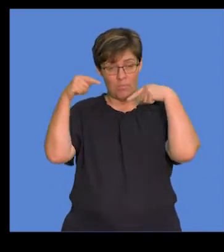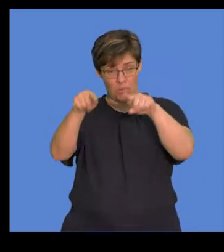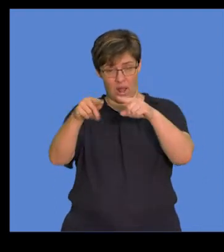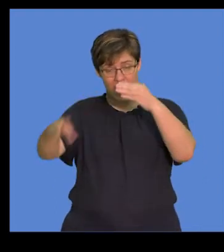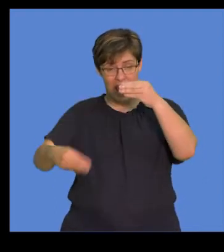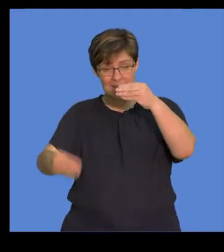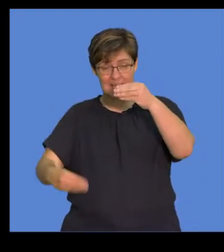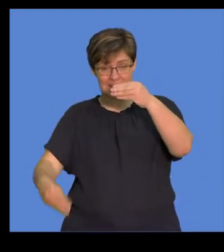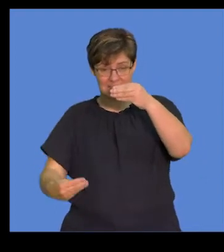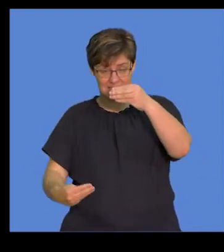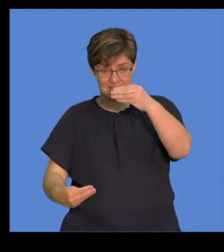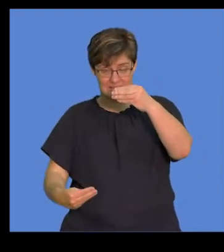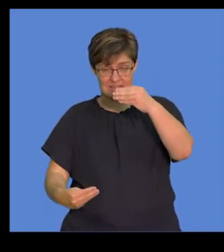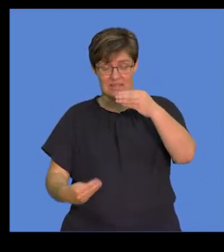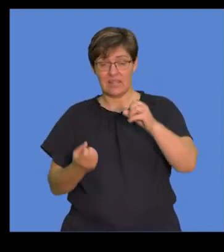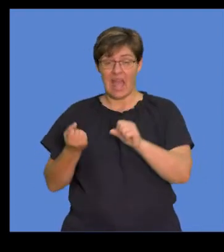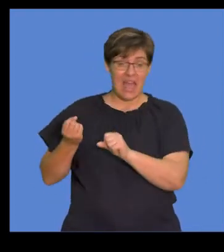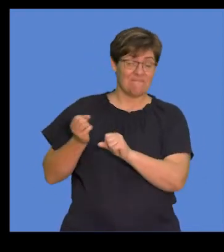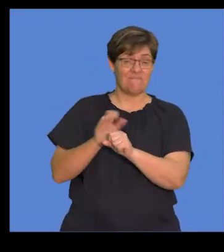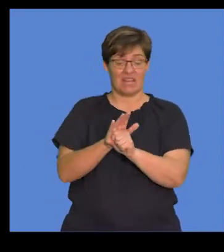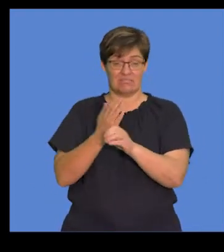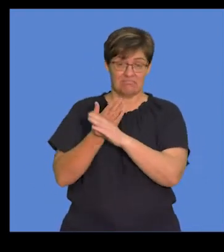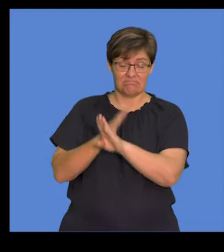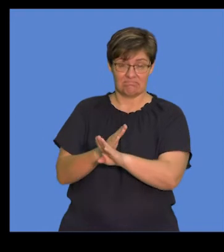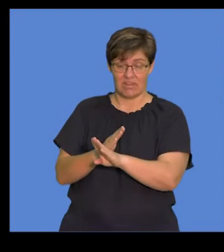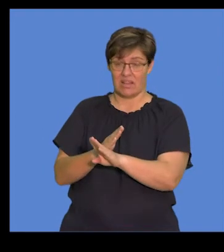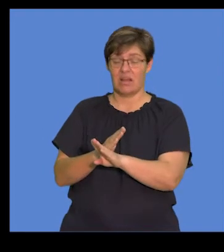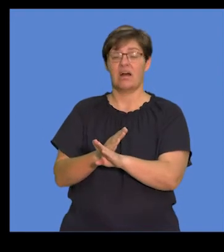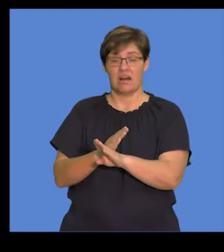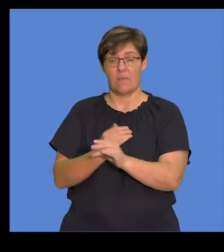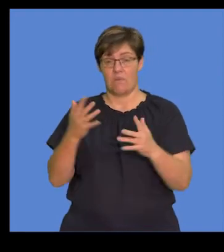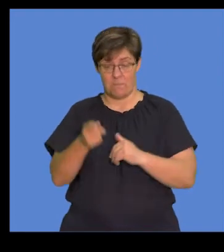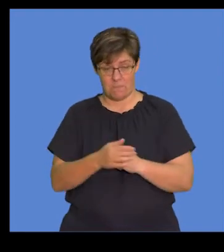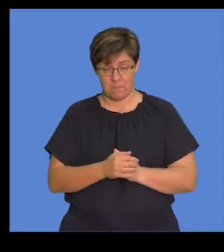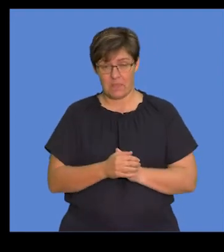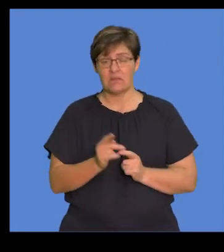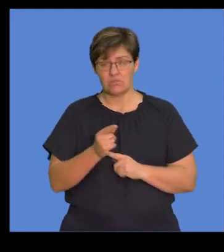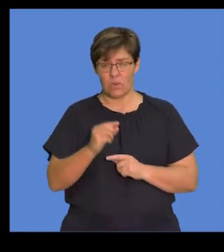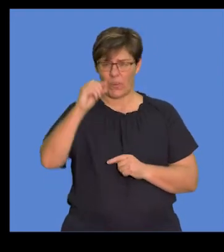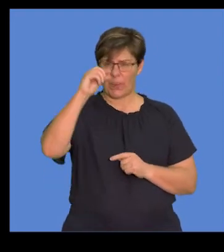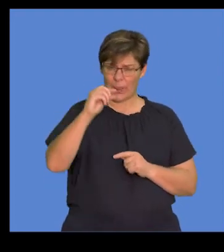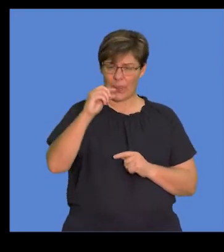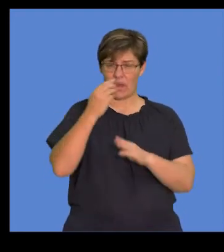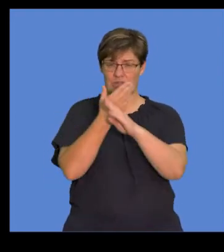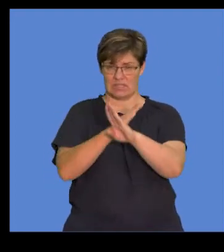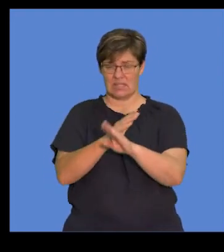parallel, the lesser the equivalent or the effective resistance of that combination. So in this case, the